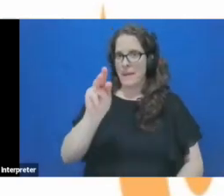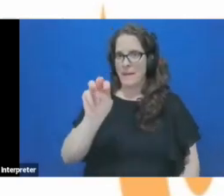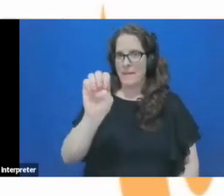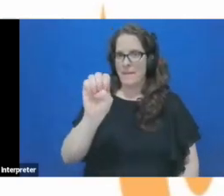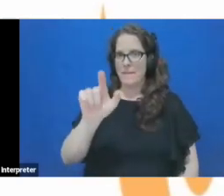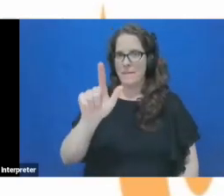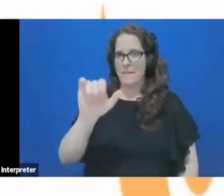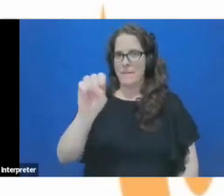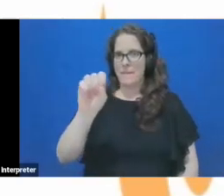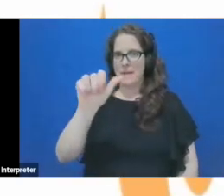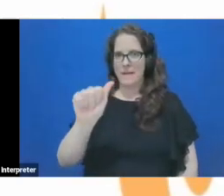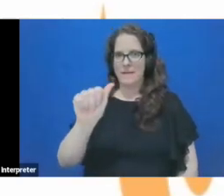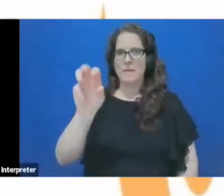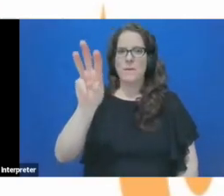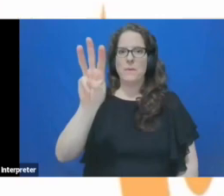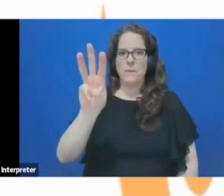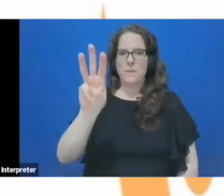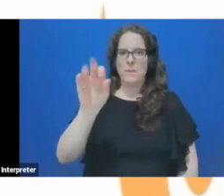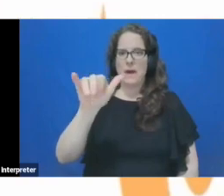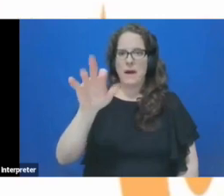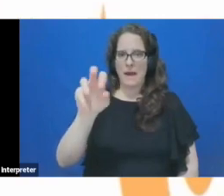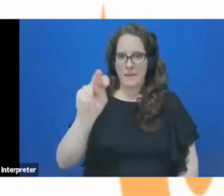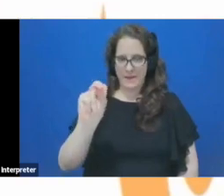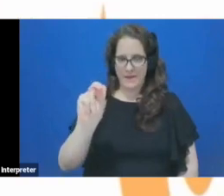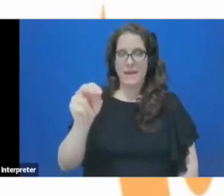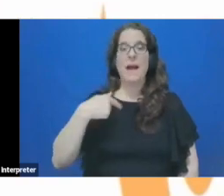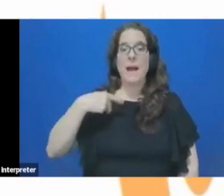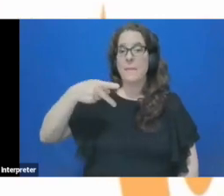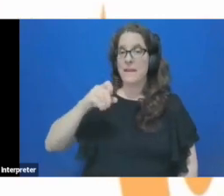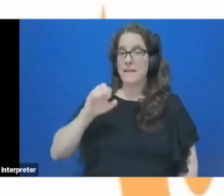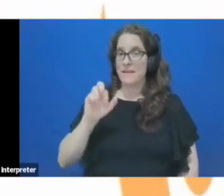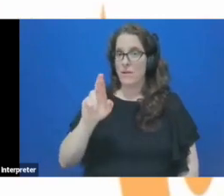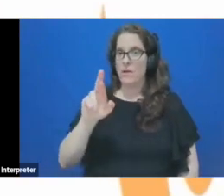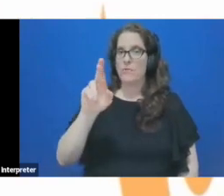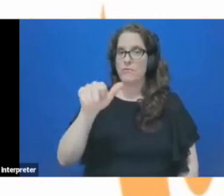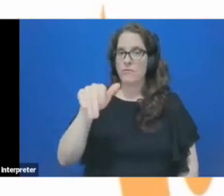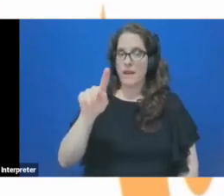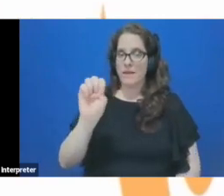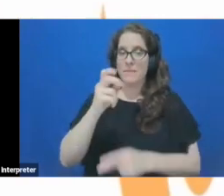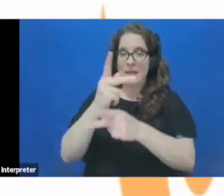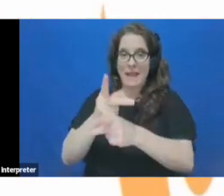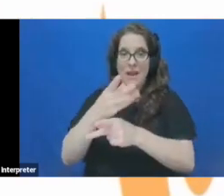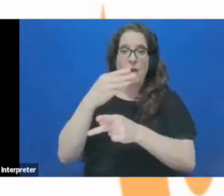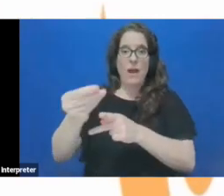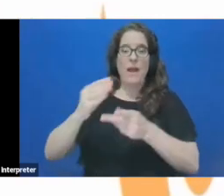am PCR's Respite Care and Community Engagement Director.